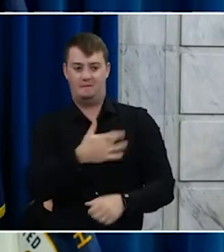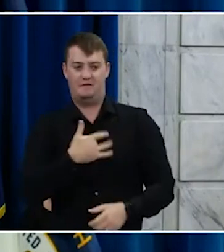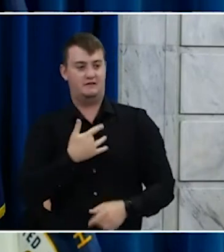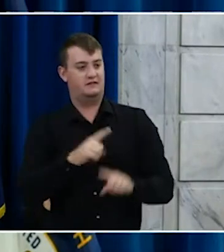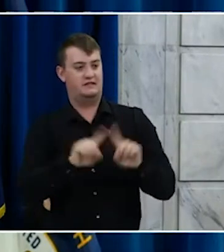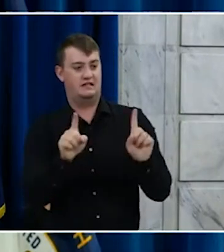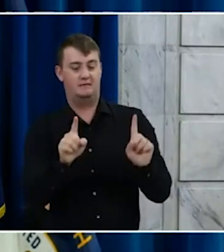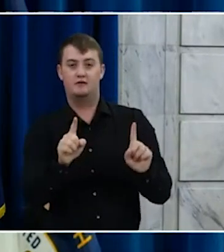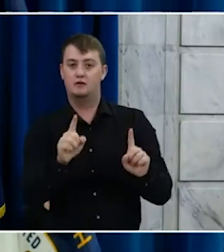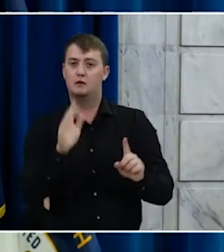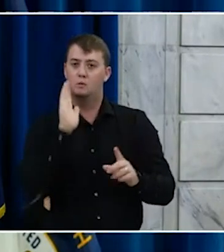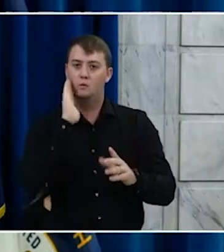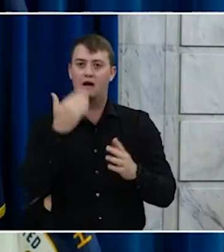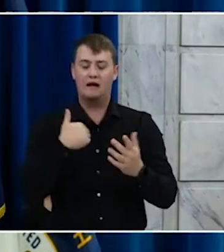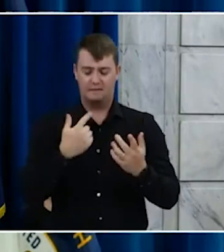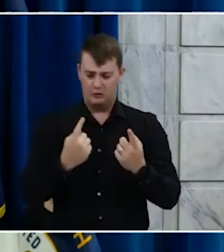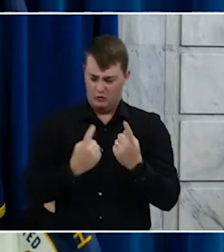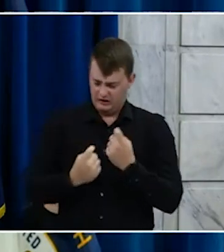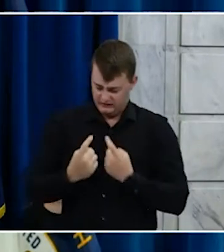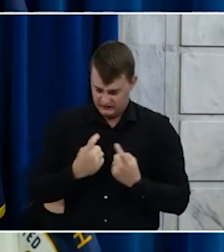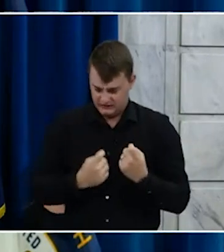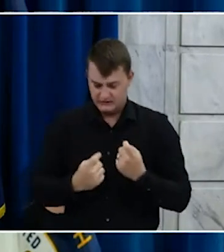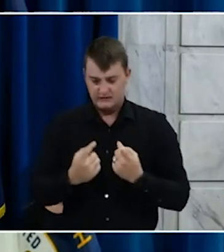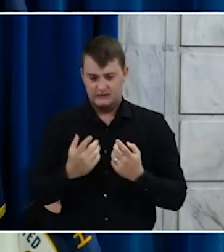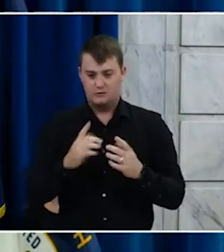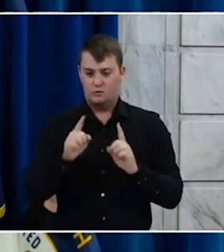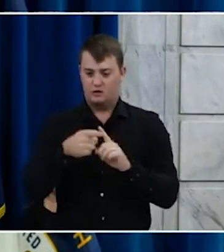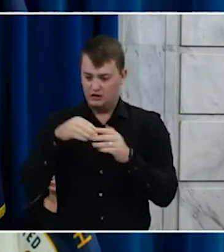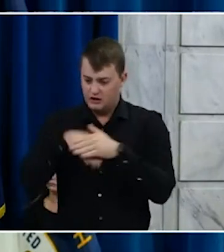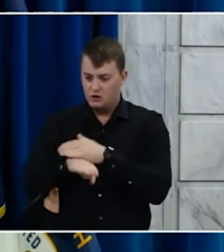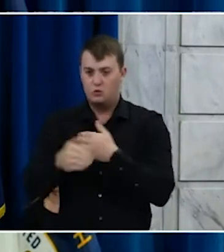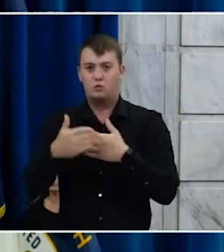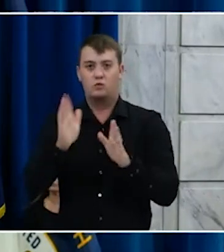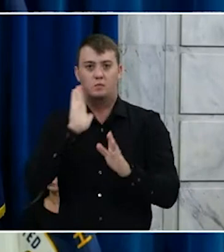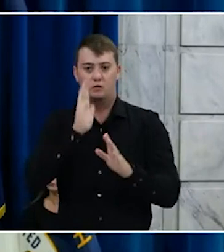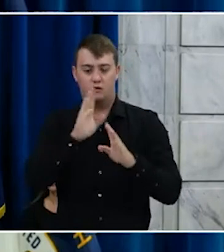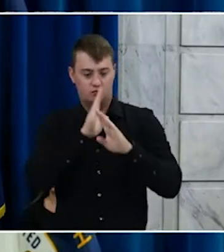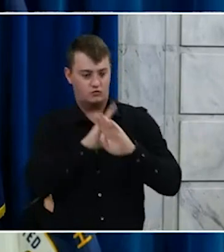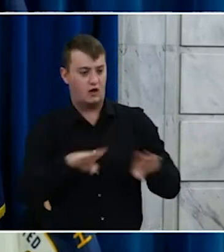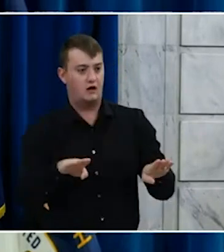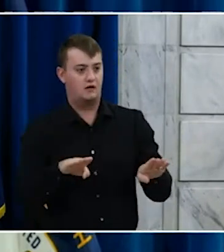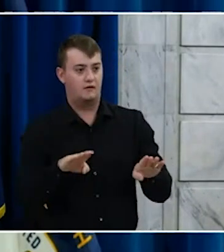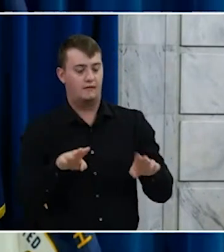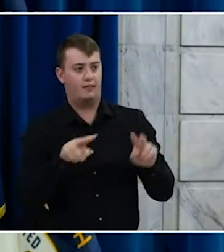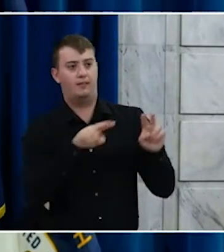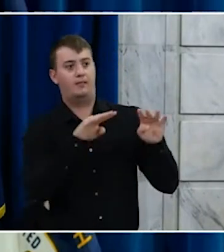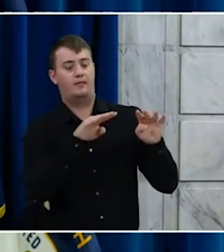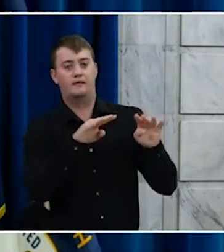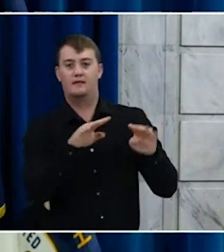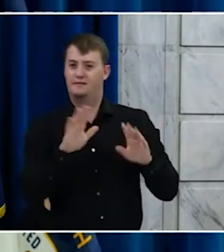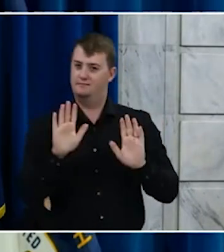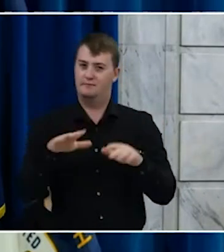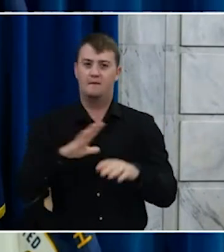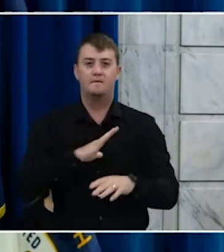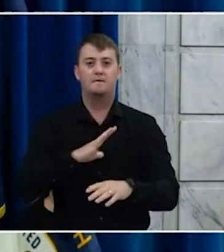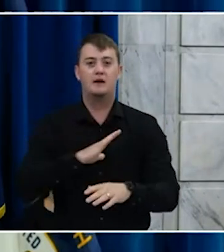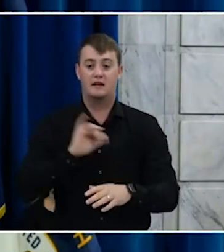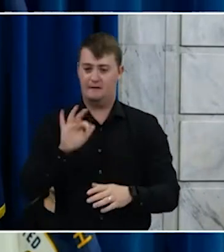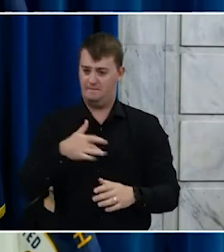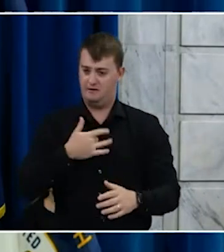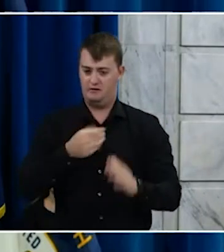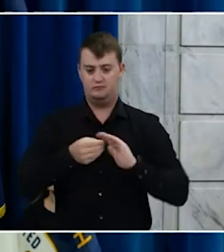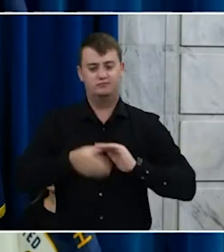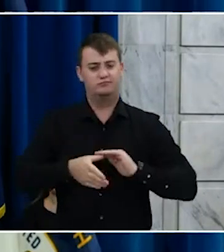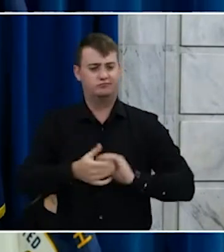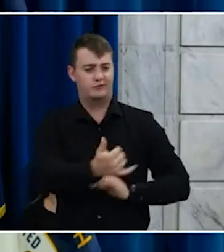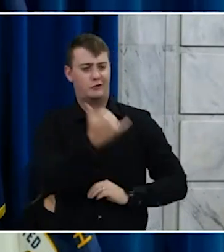going to be questions. There are going to be silences when you walk into a room now. It's okay. If you ever feel down about that, just give me